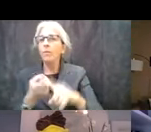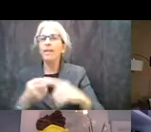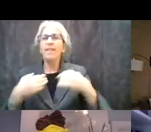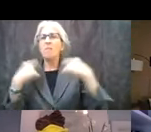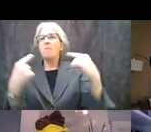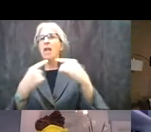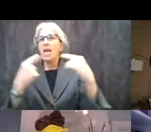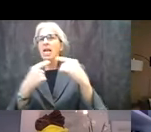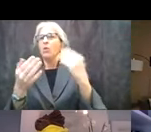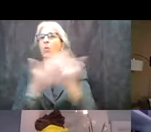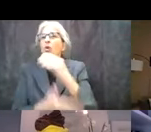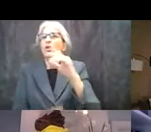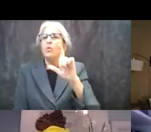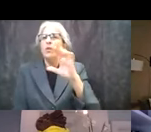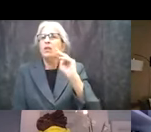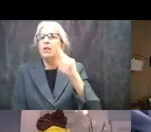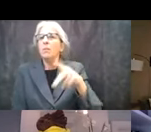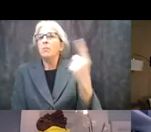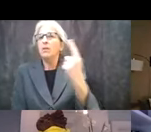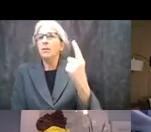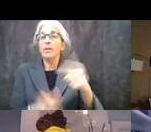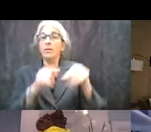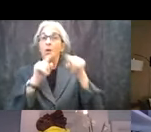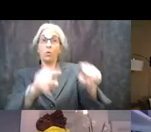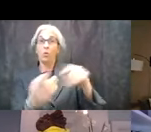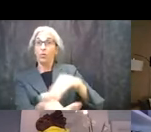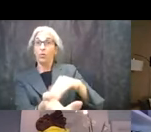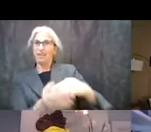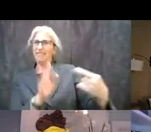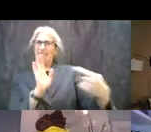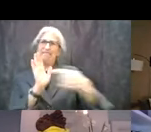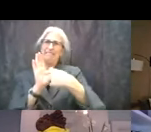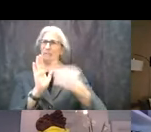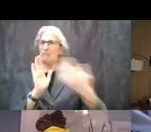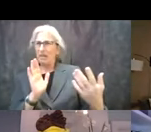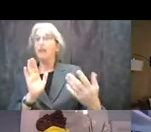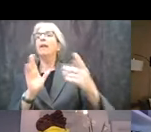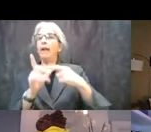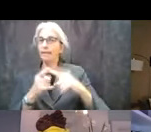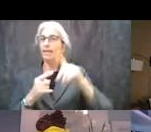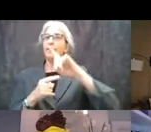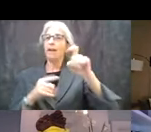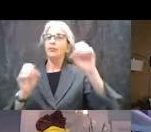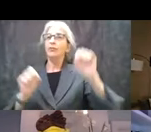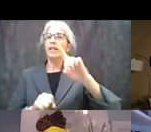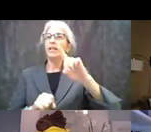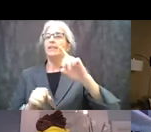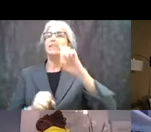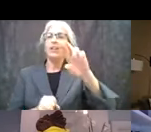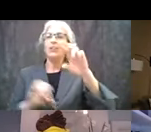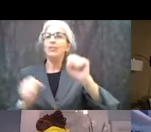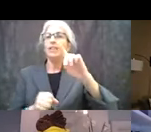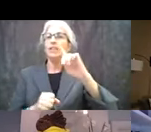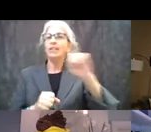But that declined during the pandemic as well because patients didn't want to leave their house. Hospitals and clinics were closed to